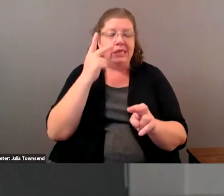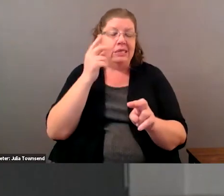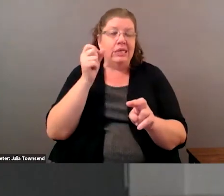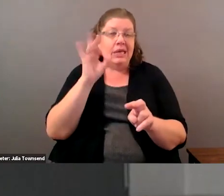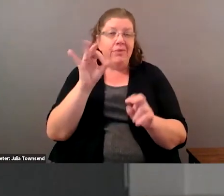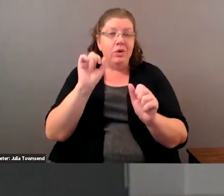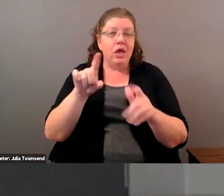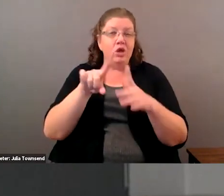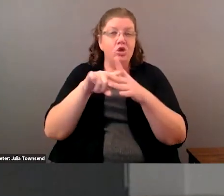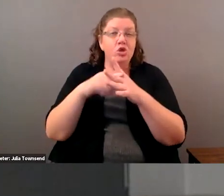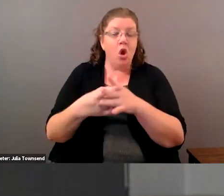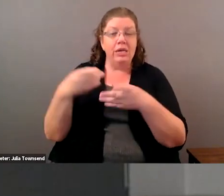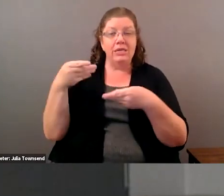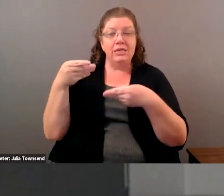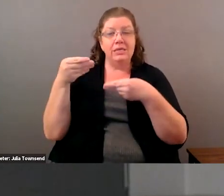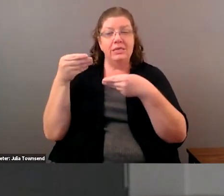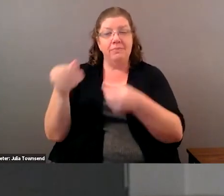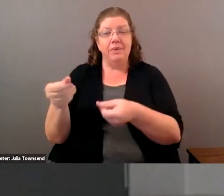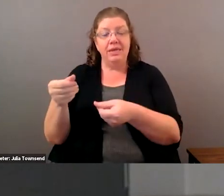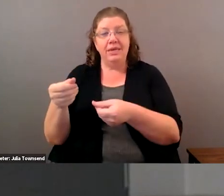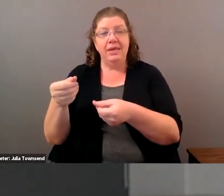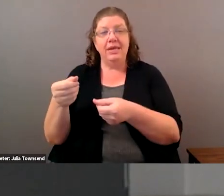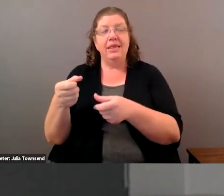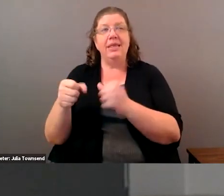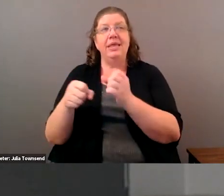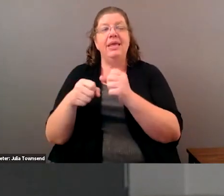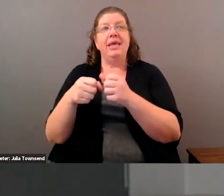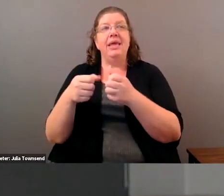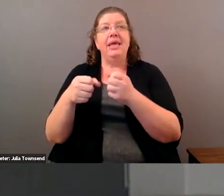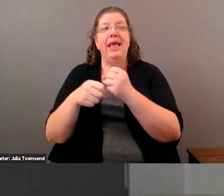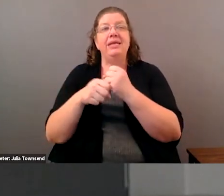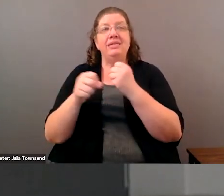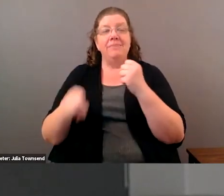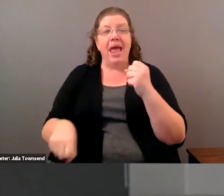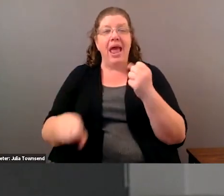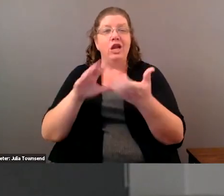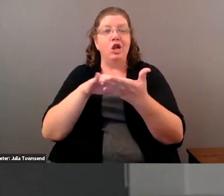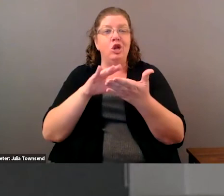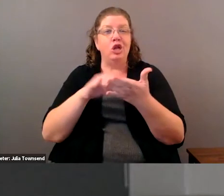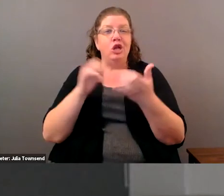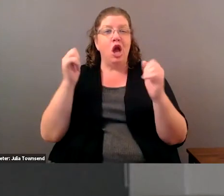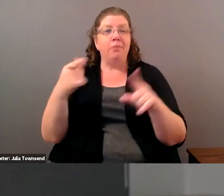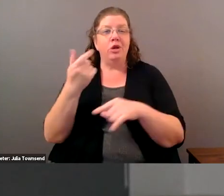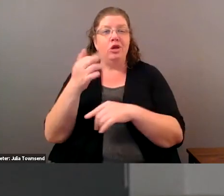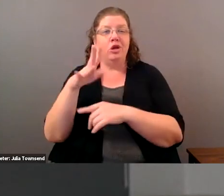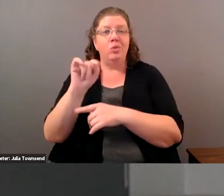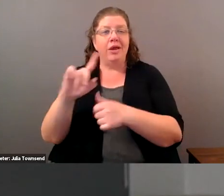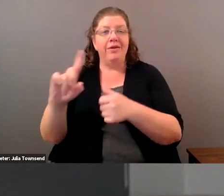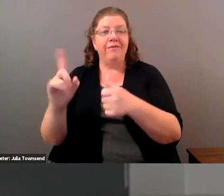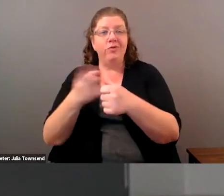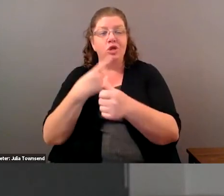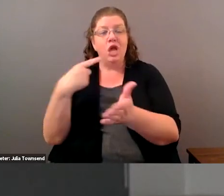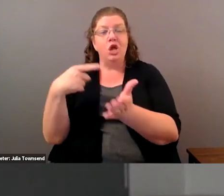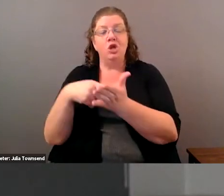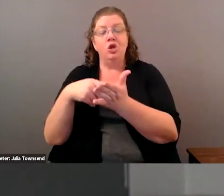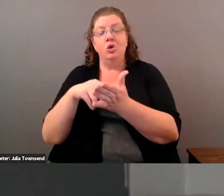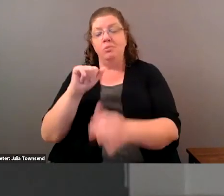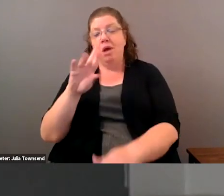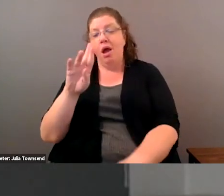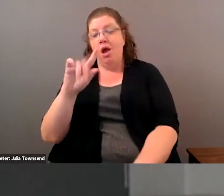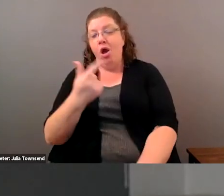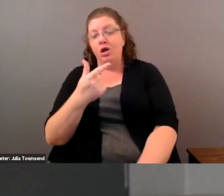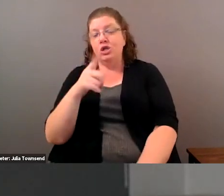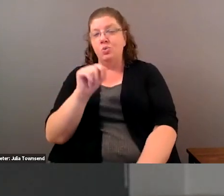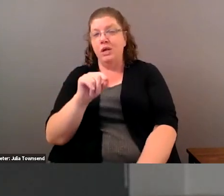spending the Expanded Learning Opportunity Grant first, which is due by August 2022, and then